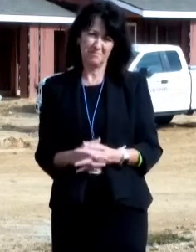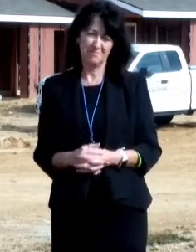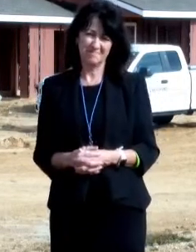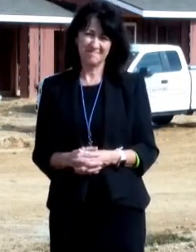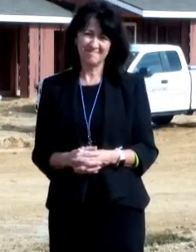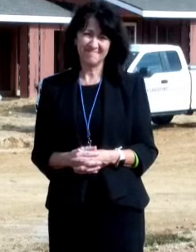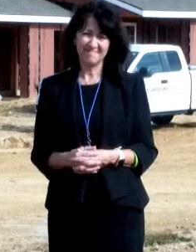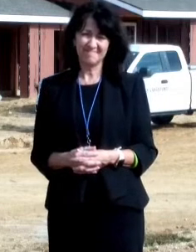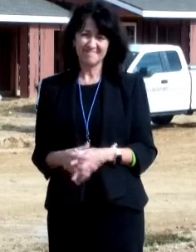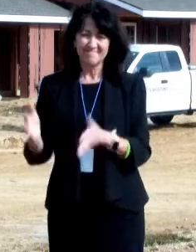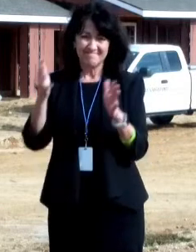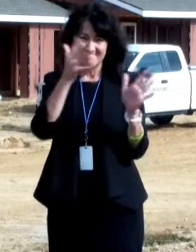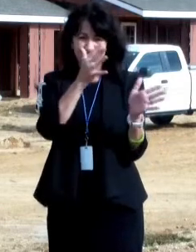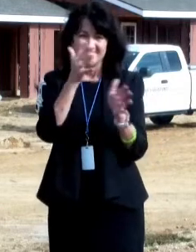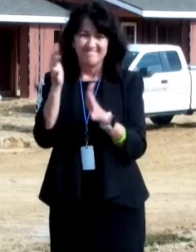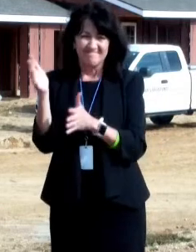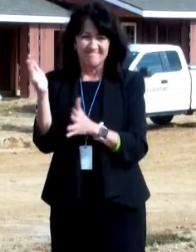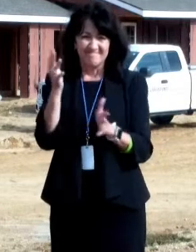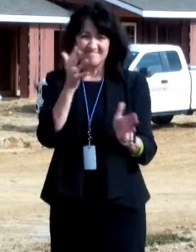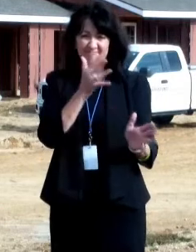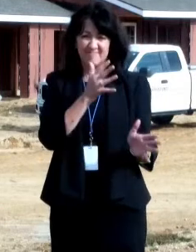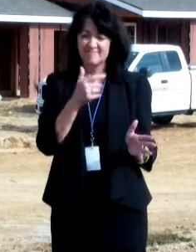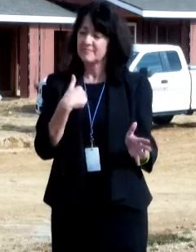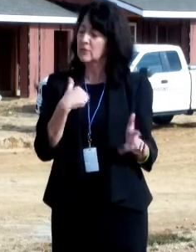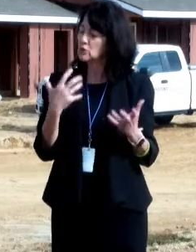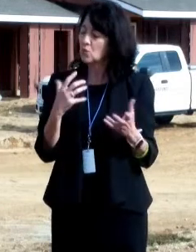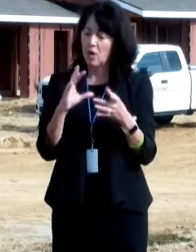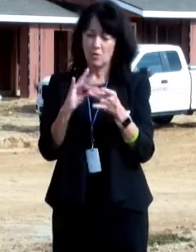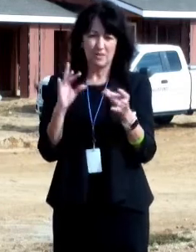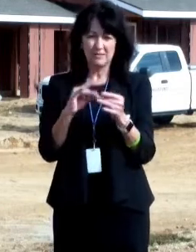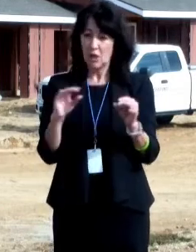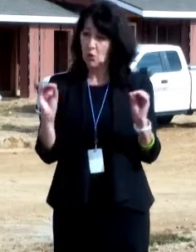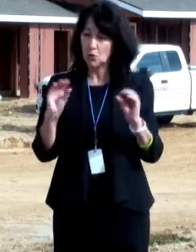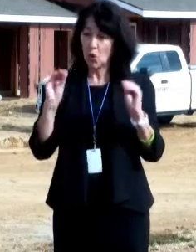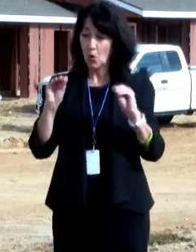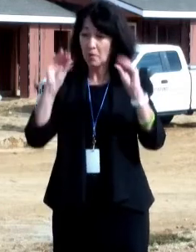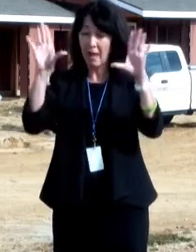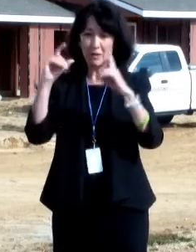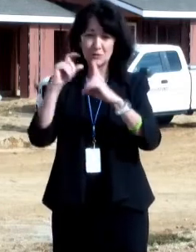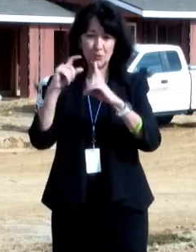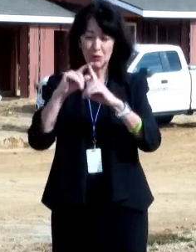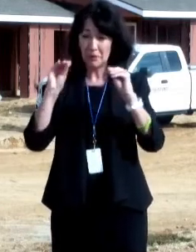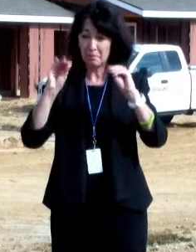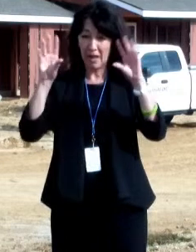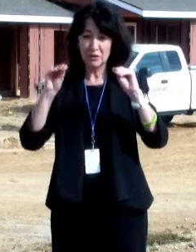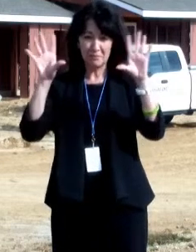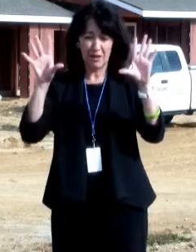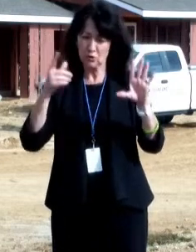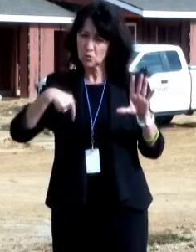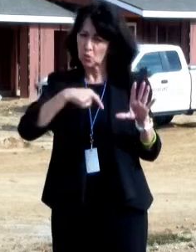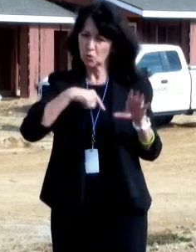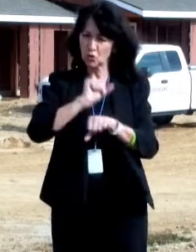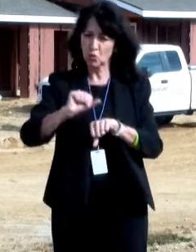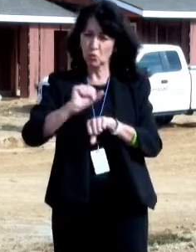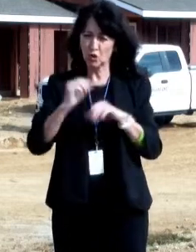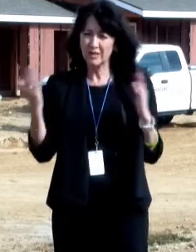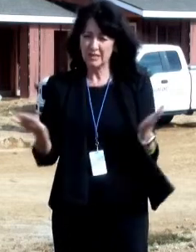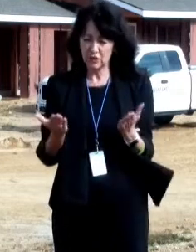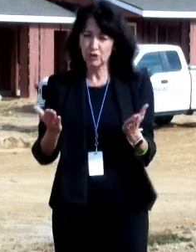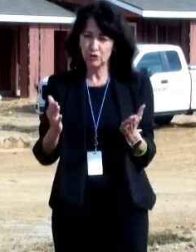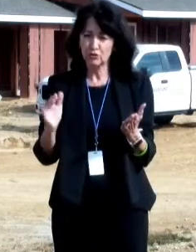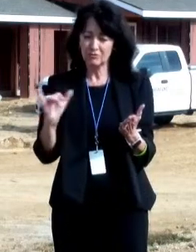So I just want to say, no abracadabras. You know, we're working here, like the work